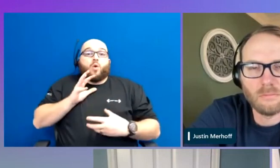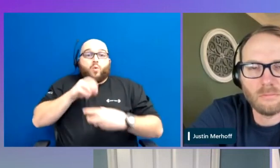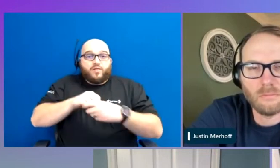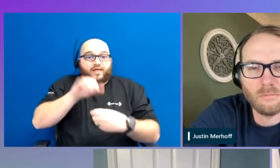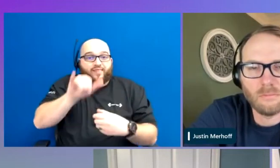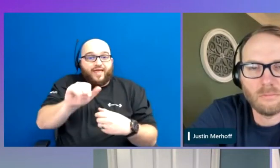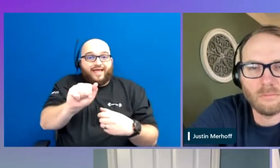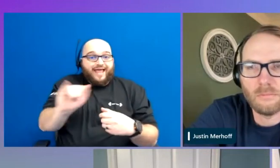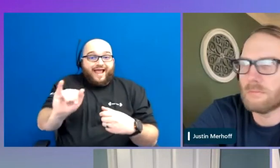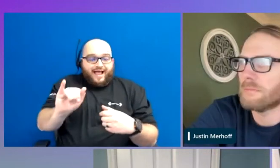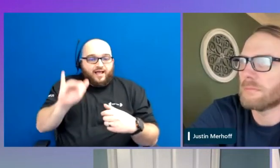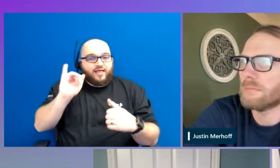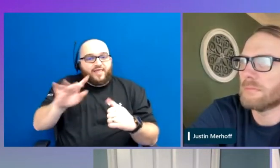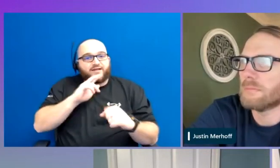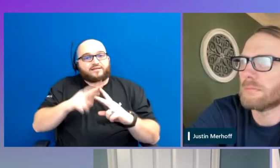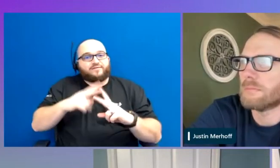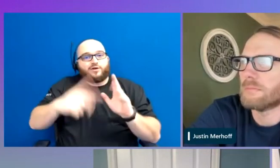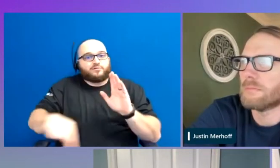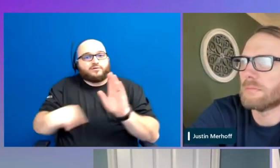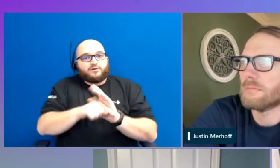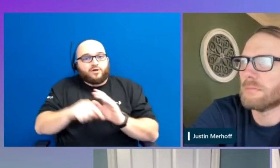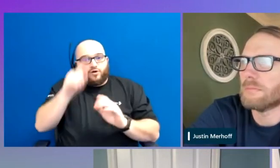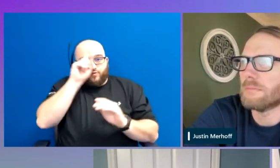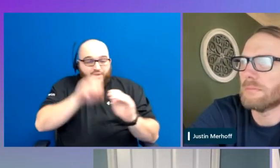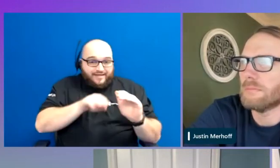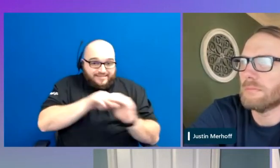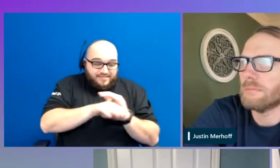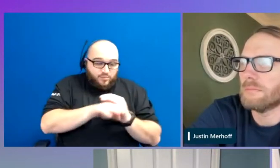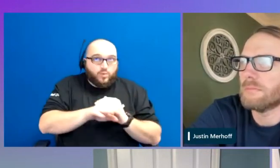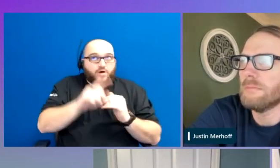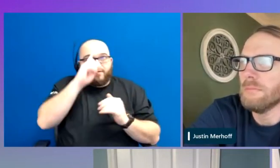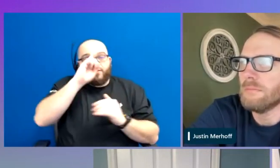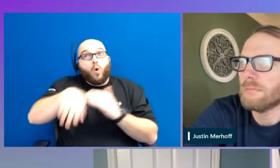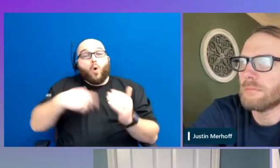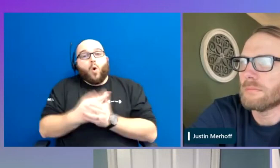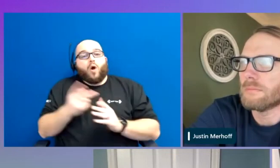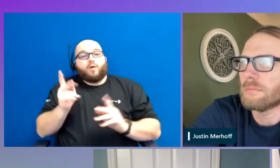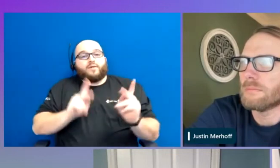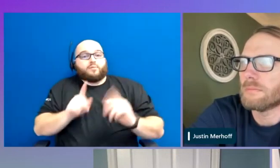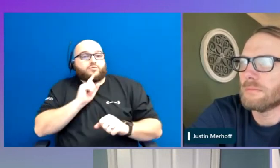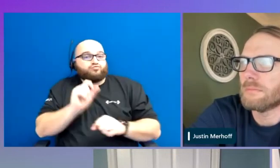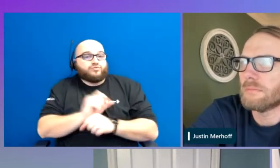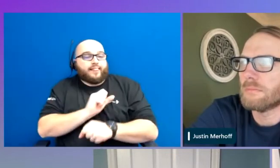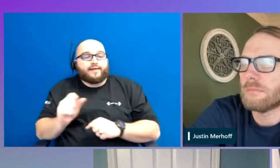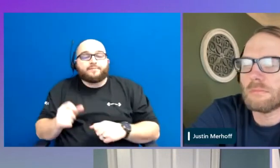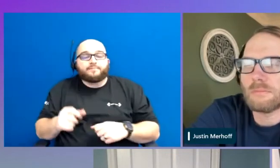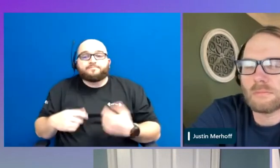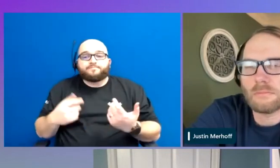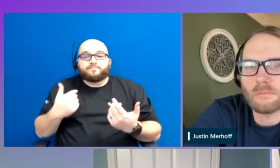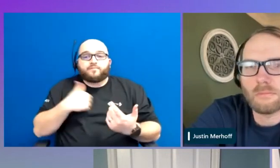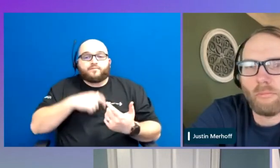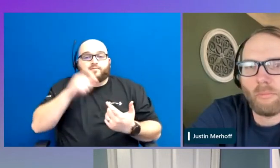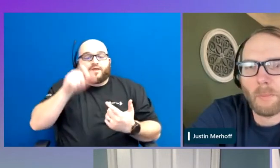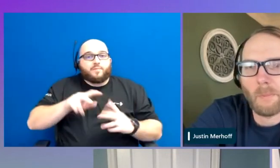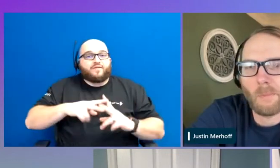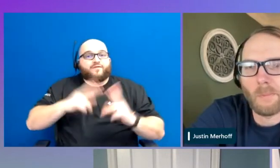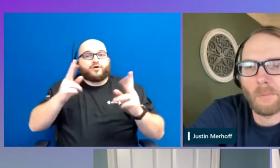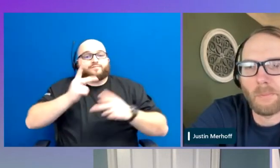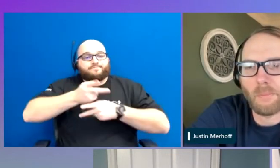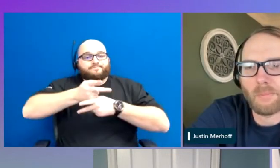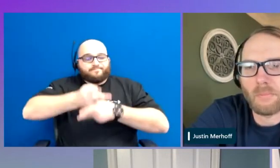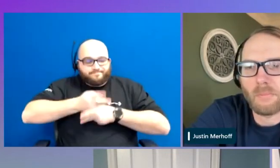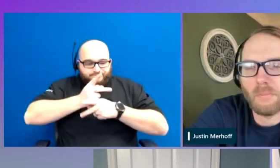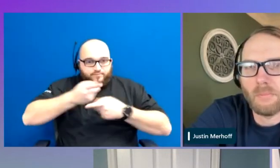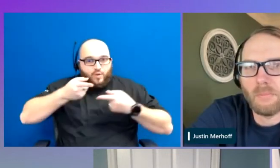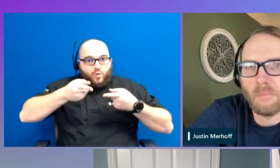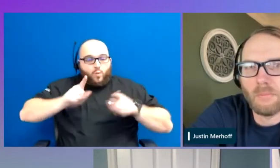detrimental for accessibility and for everyone really. So we need to be like really careful when